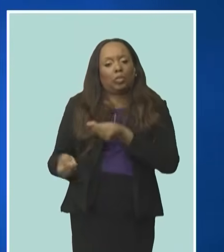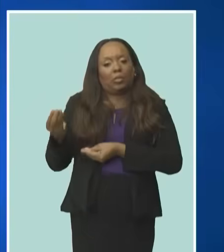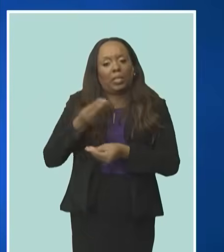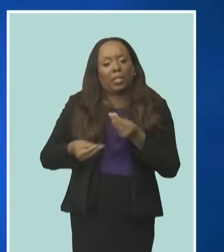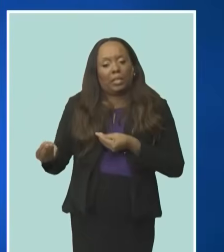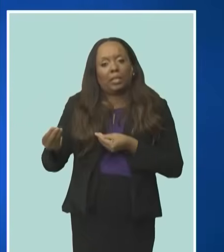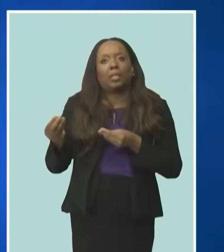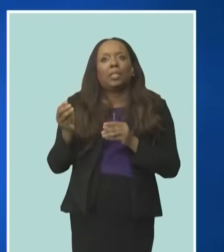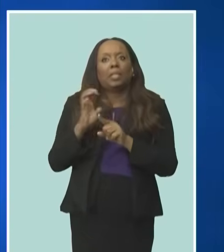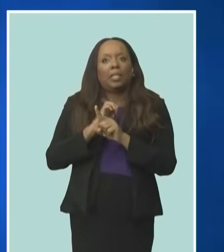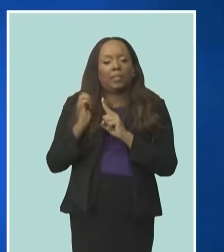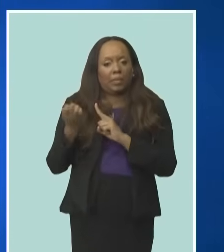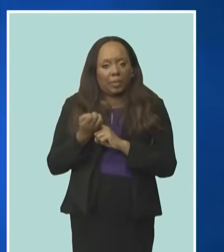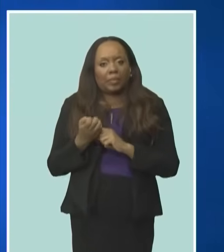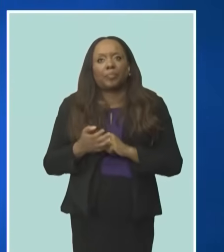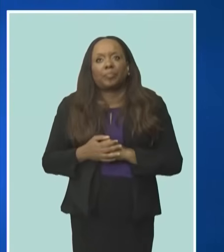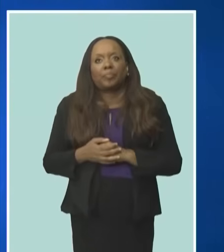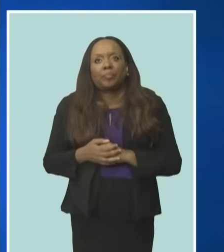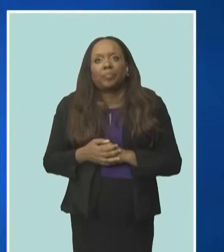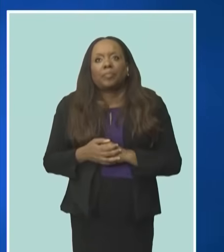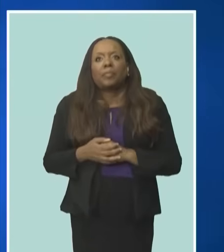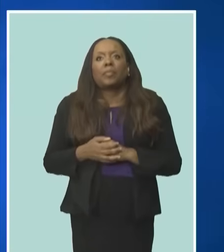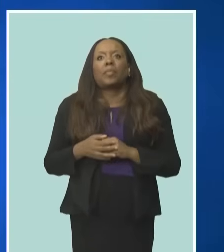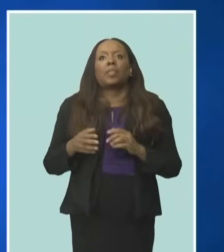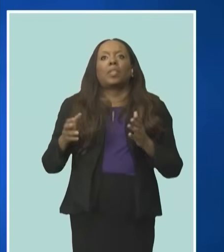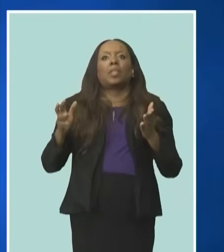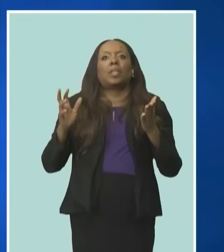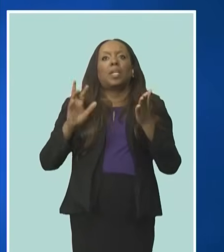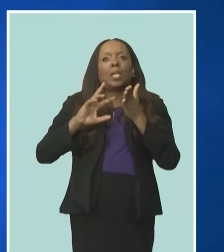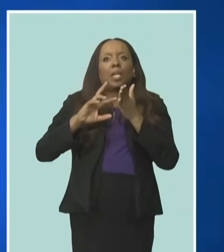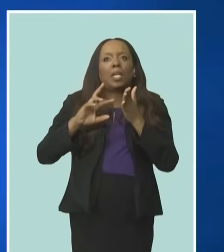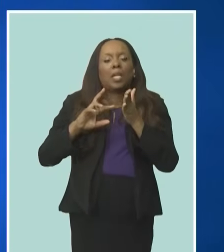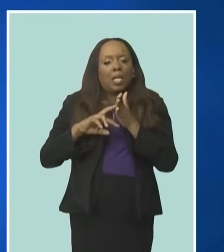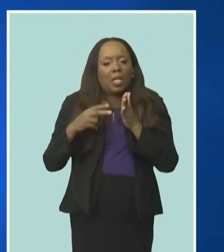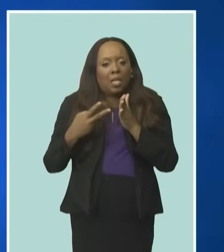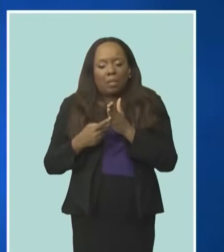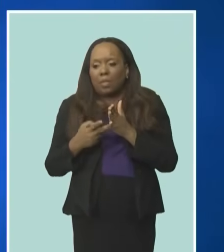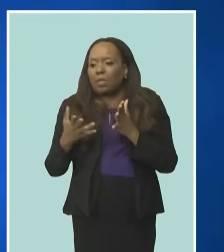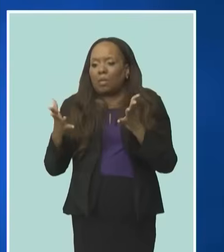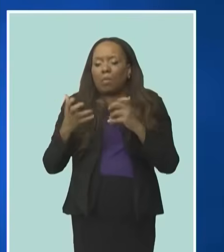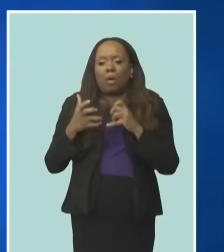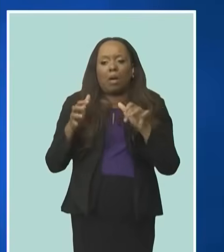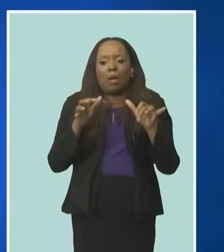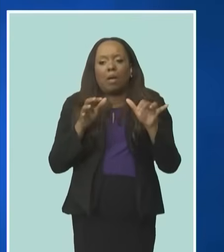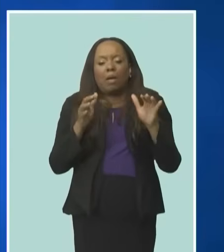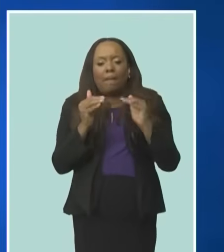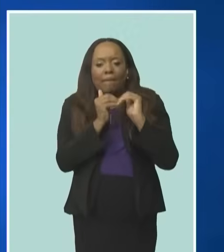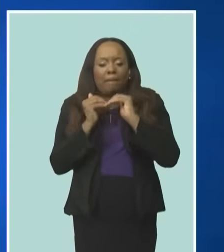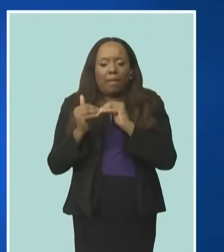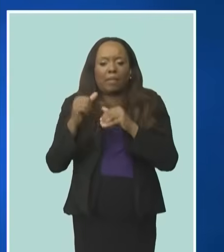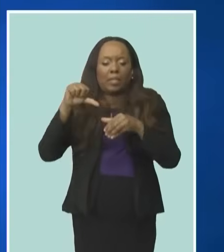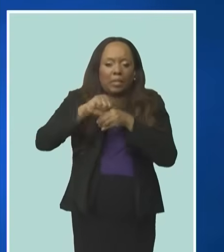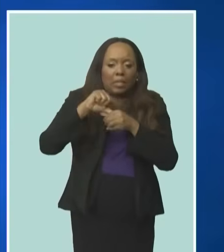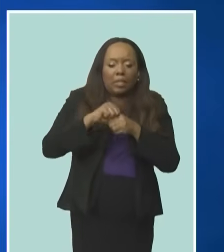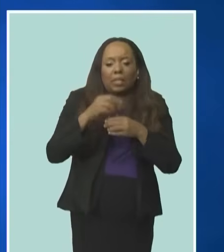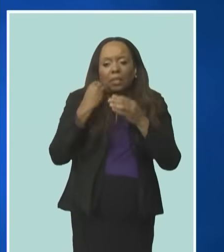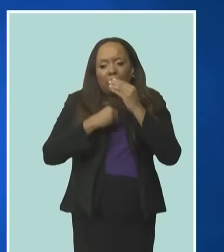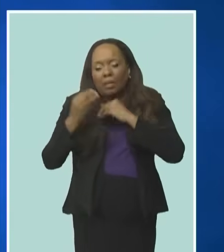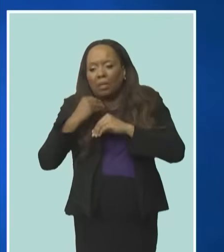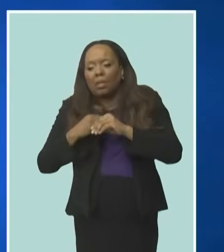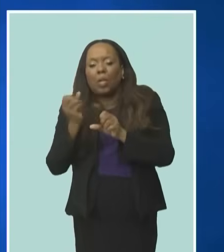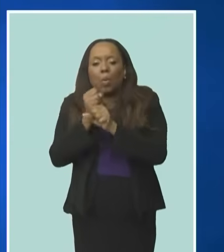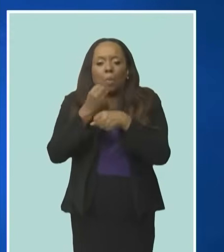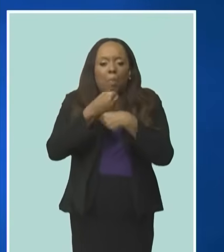environment. Accurate measurements mean fairness at the fuel pump, in supermarkets, and in manufacturing,